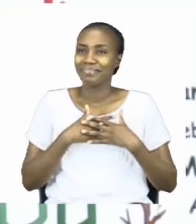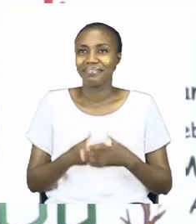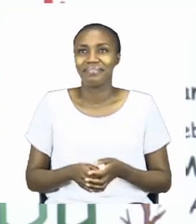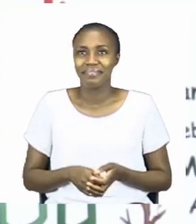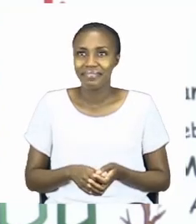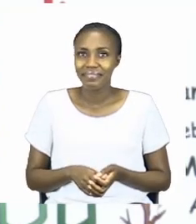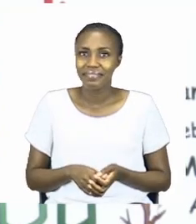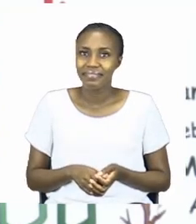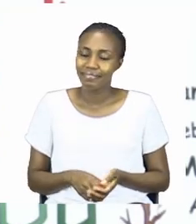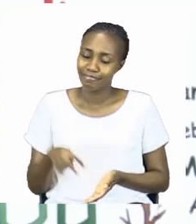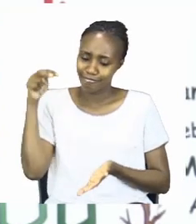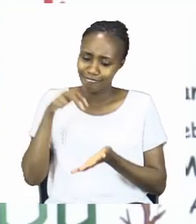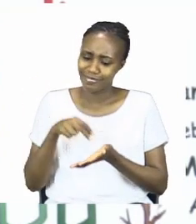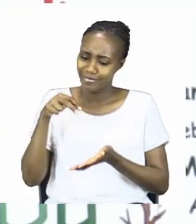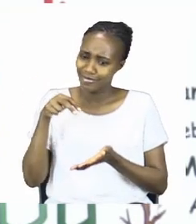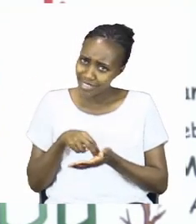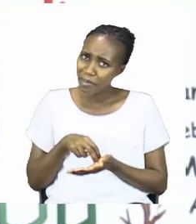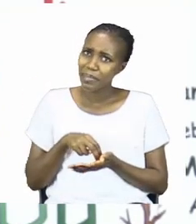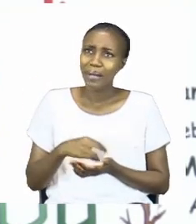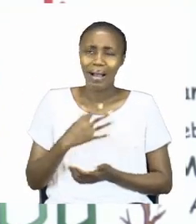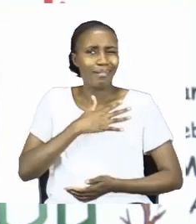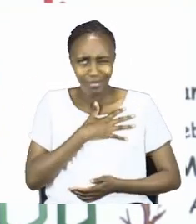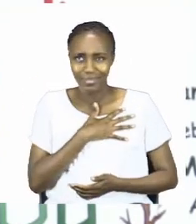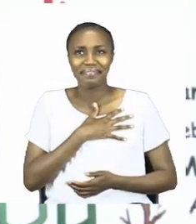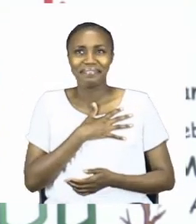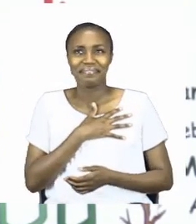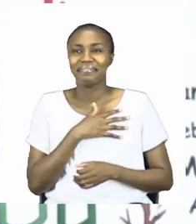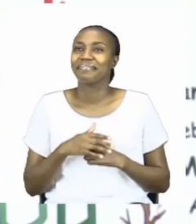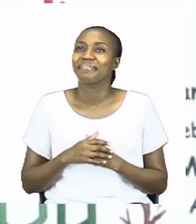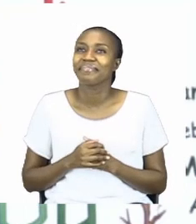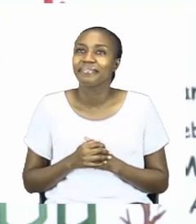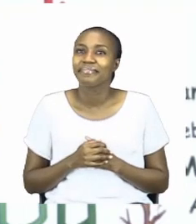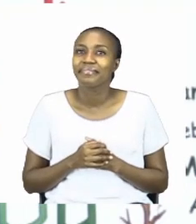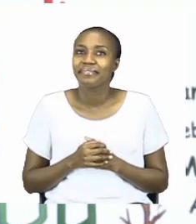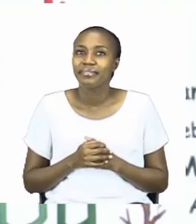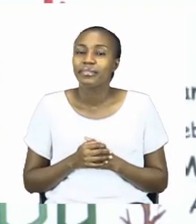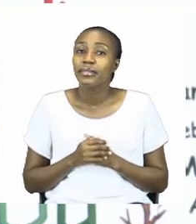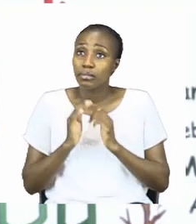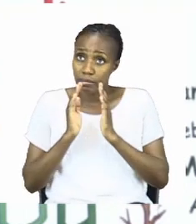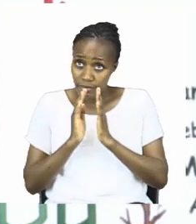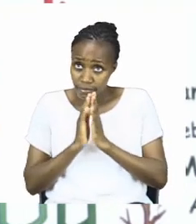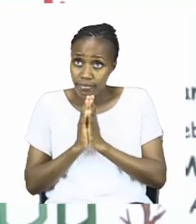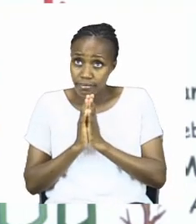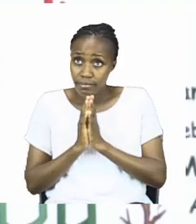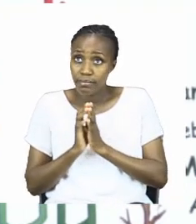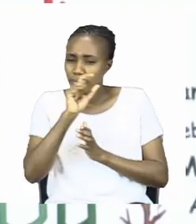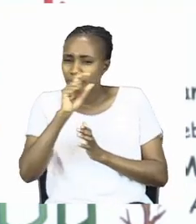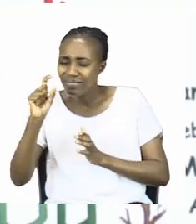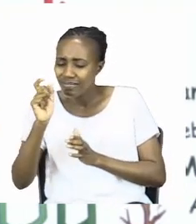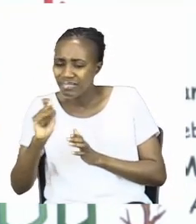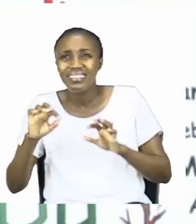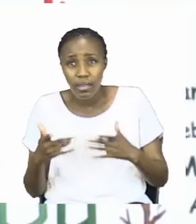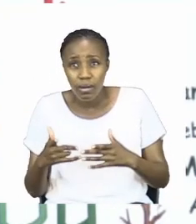I like to jump. Now don't forget, when you're making your sentences, to start with a capital letter